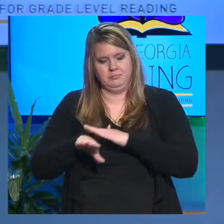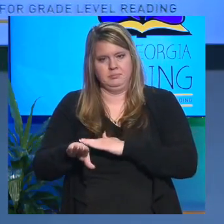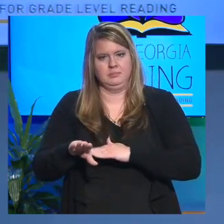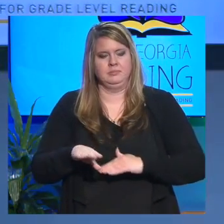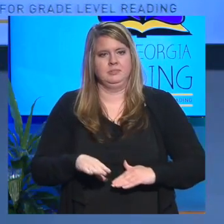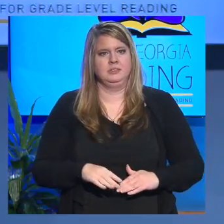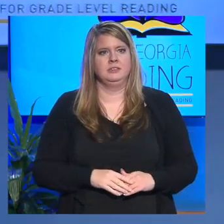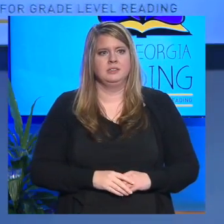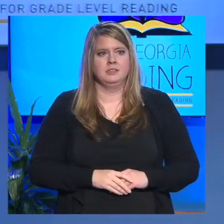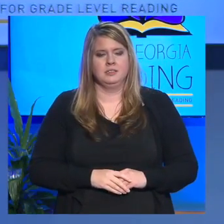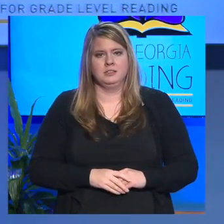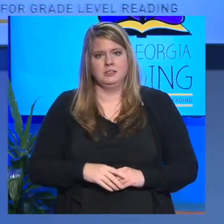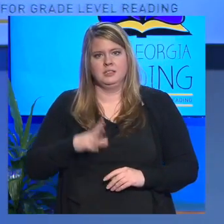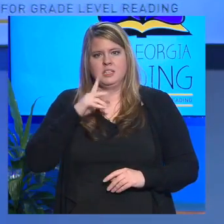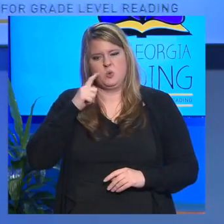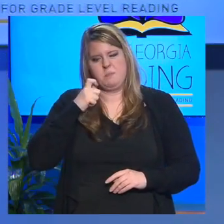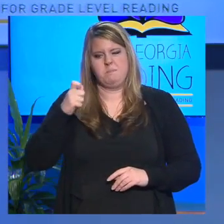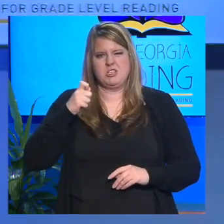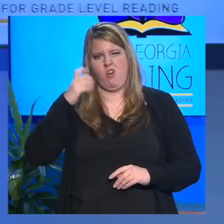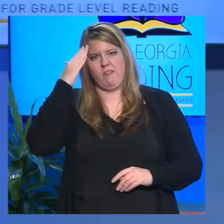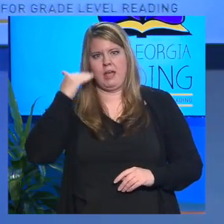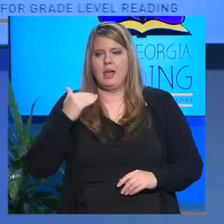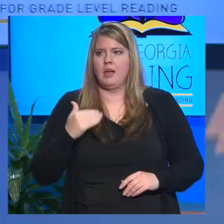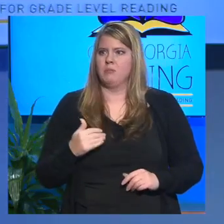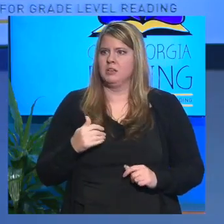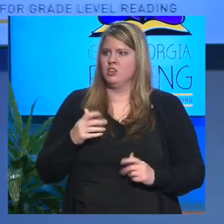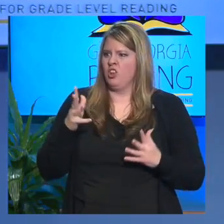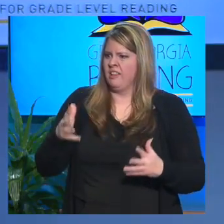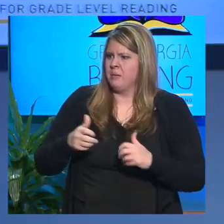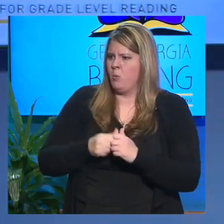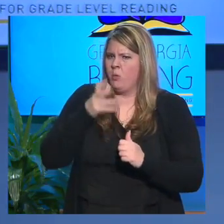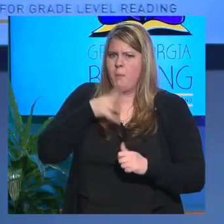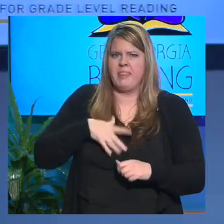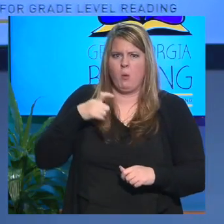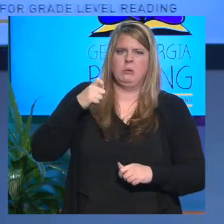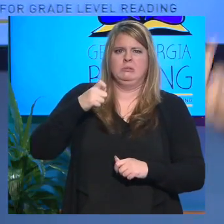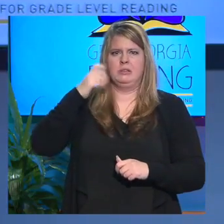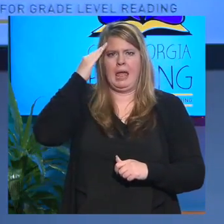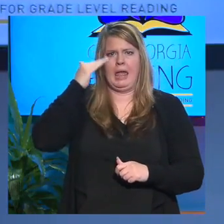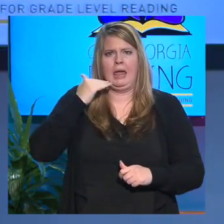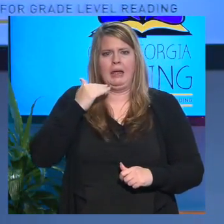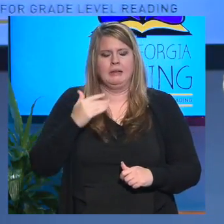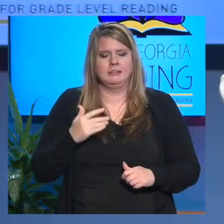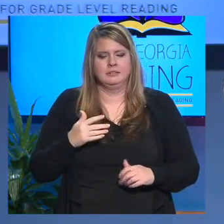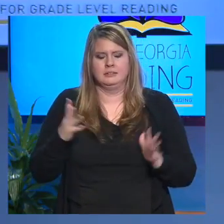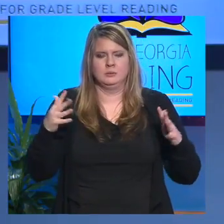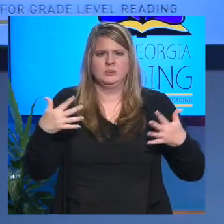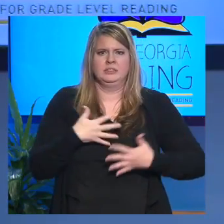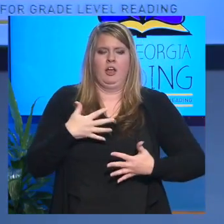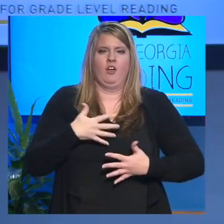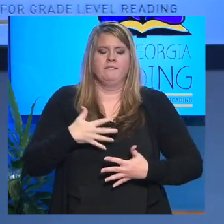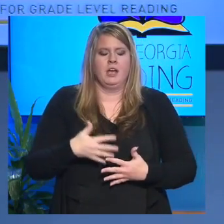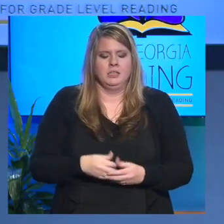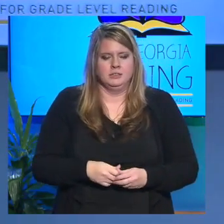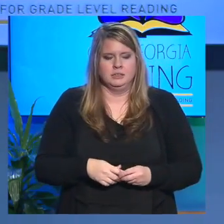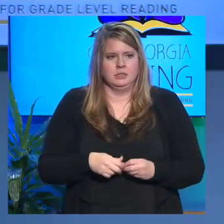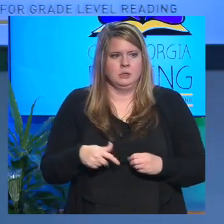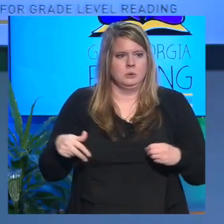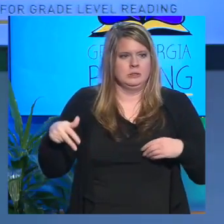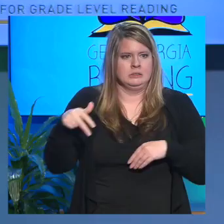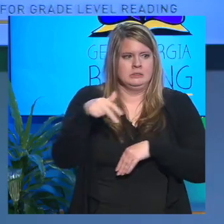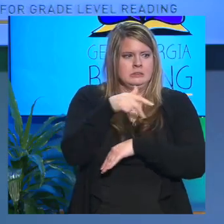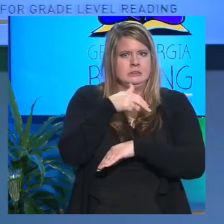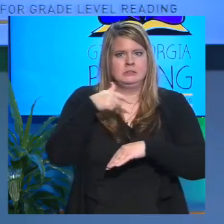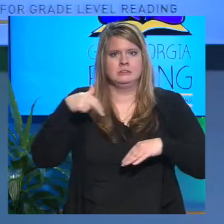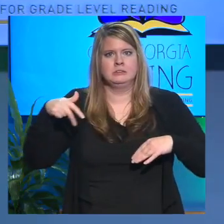Yeah, she'll pinch your head off. You leaving me with a head pincher? I was terrified. And then my sister disappeared. And I walked around that old